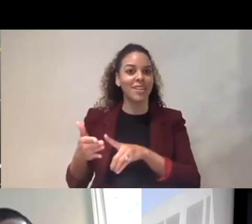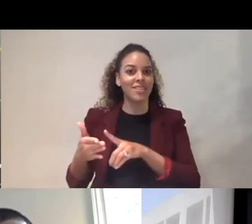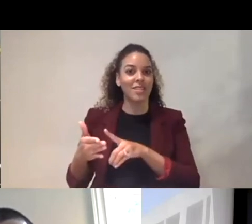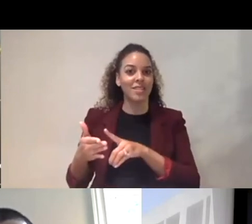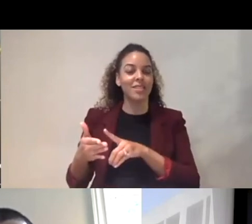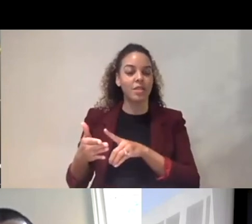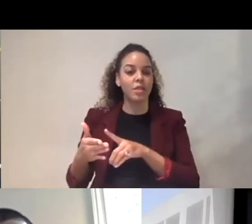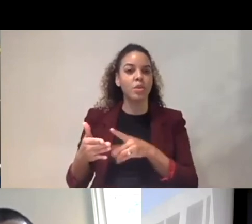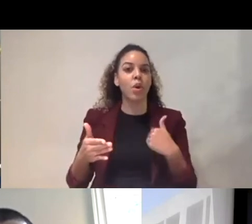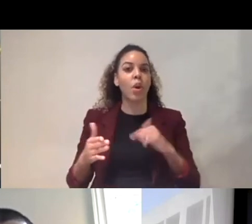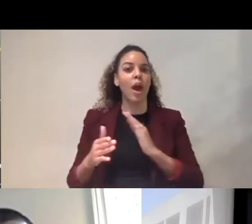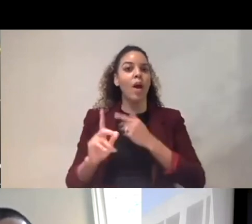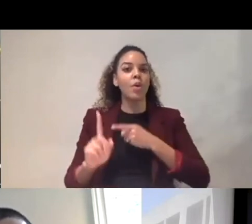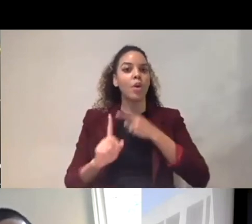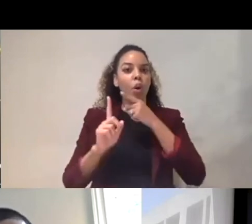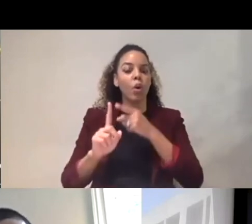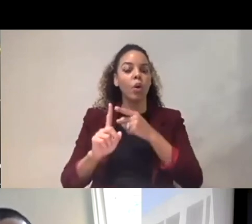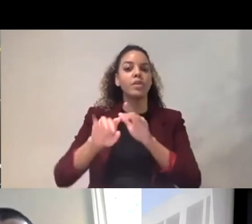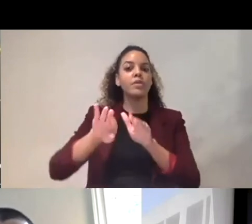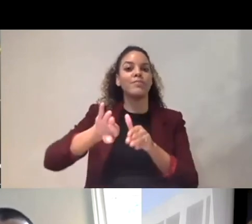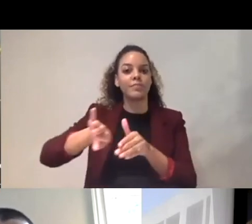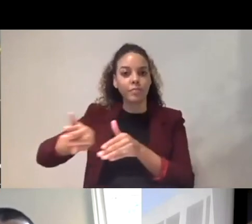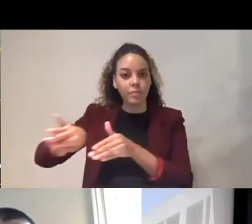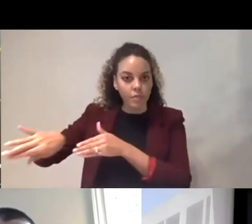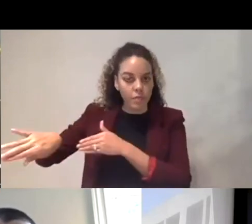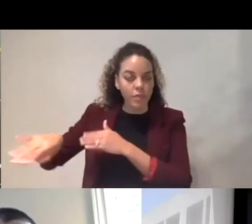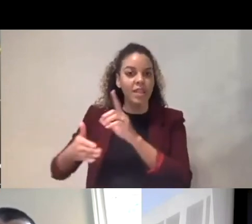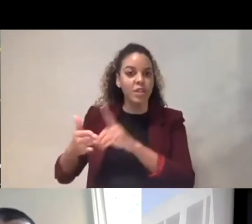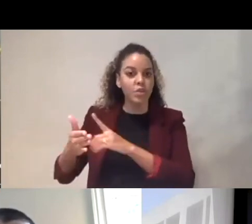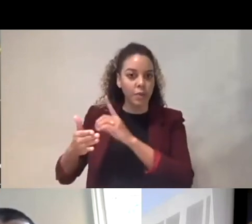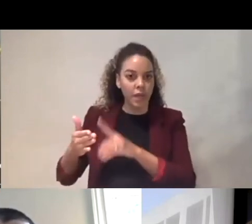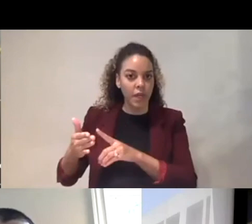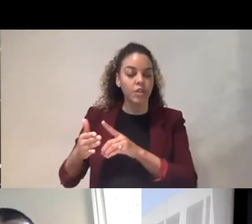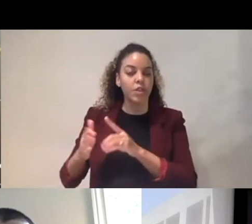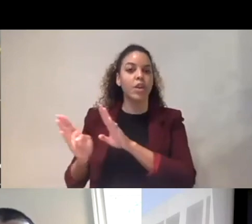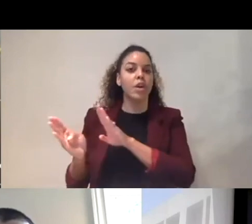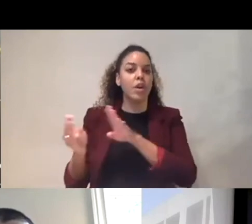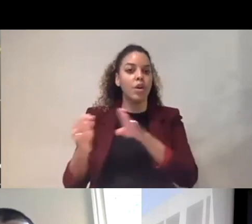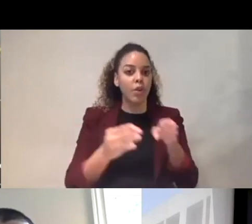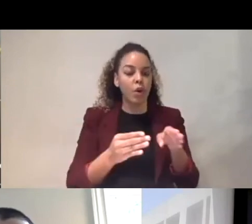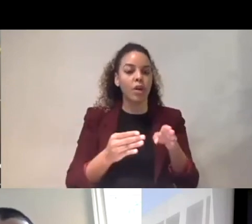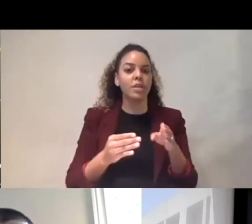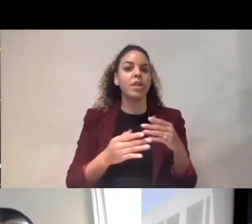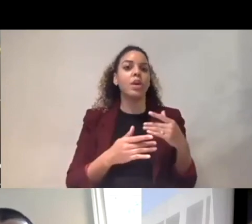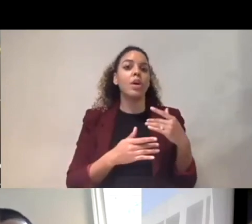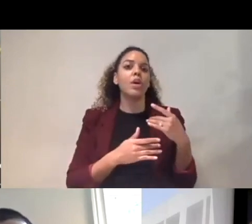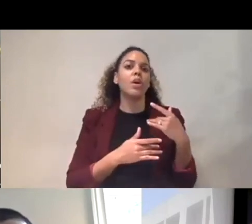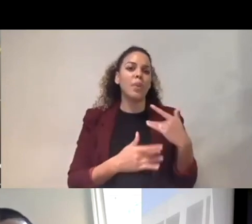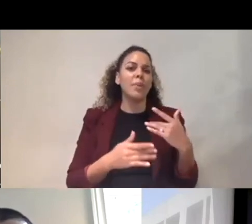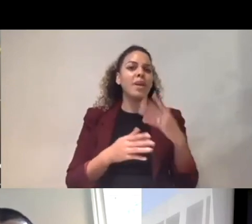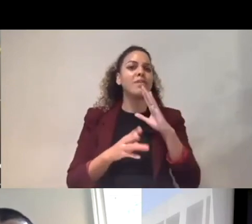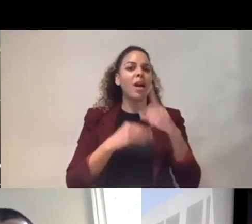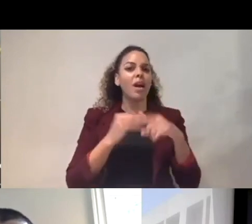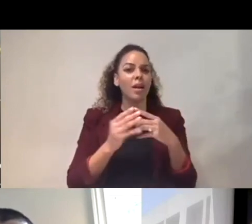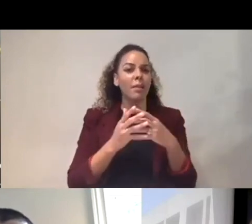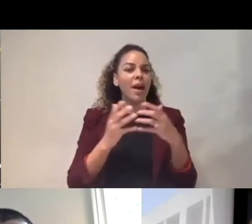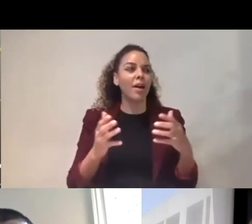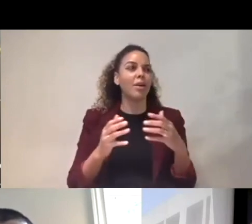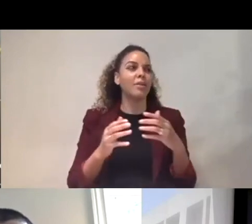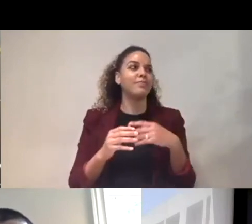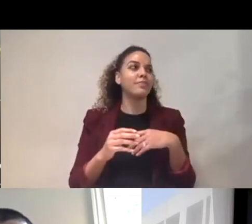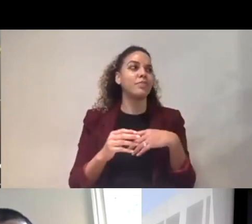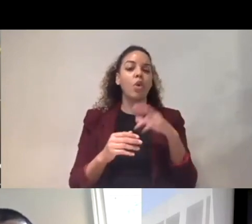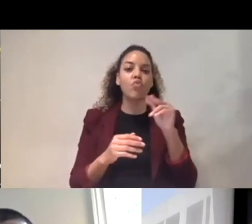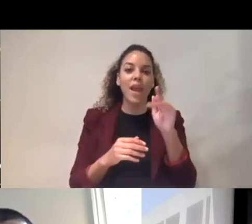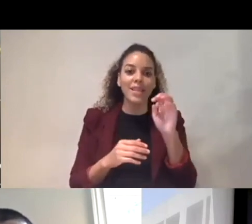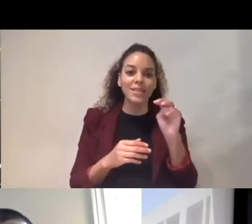to move away from that. And things like, we talk a lot about systemic racism and systemic sexism, and we do that. At